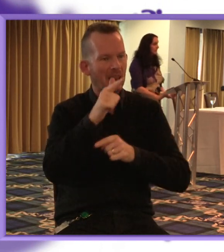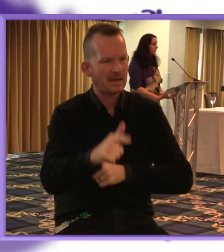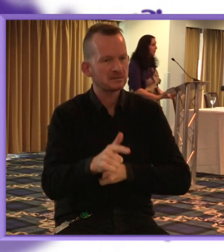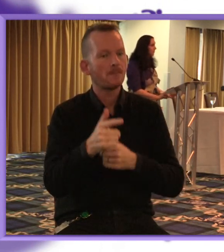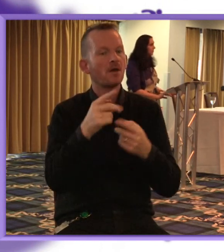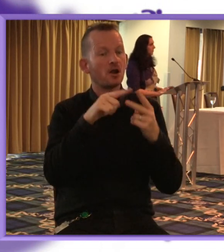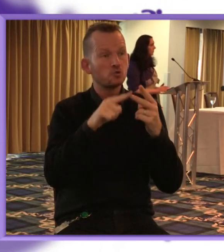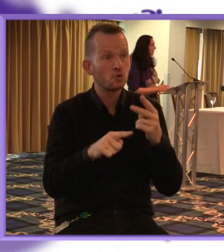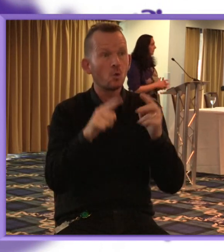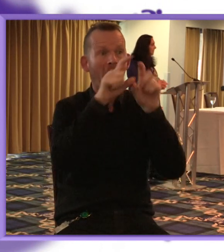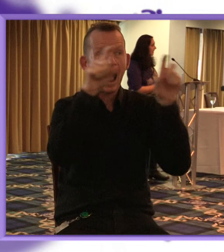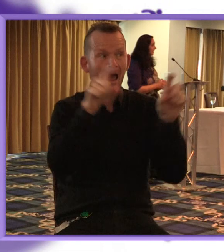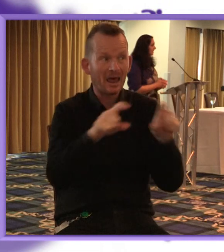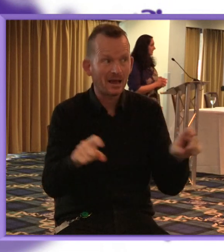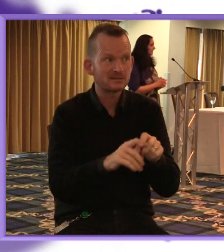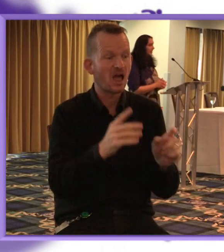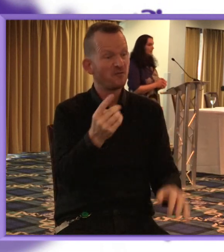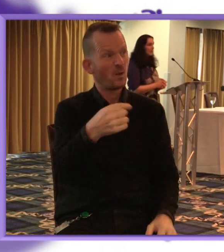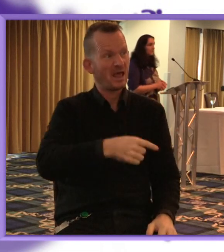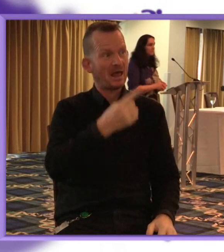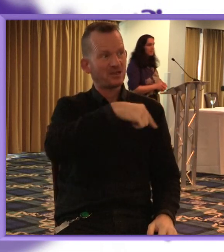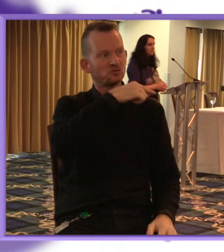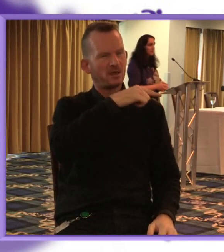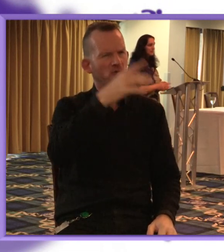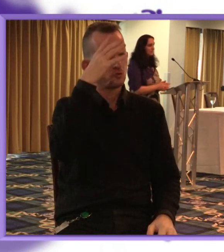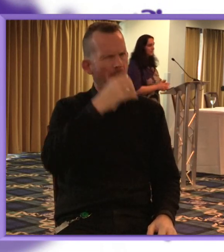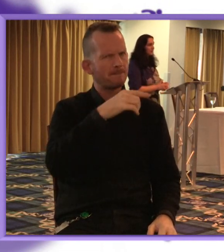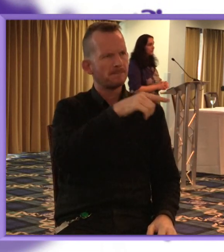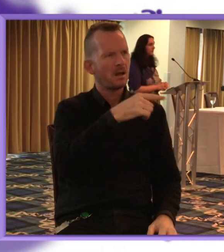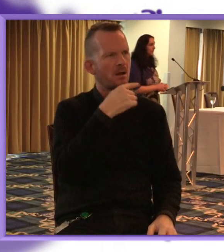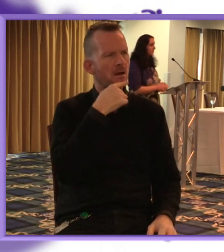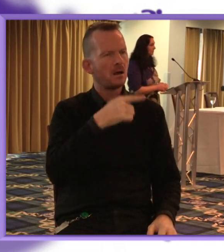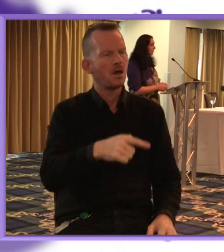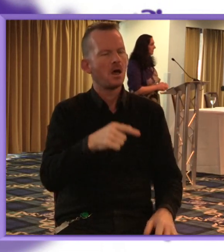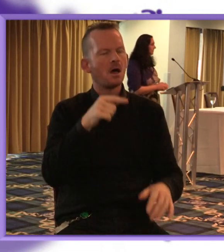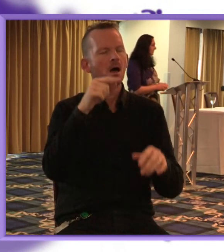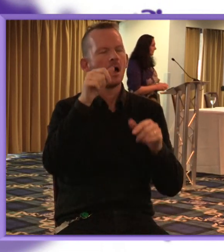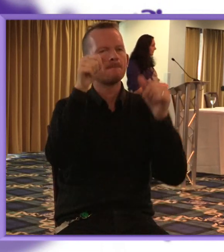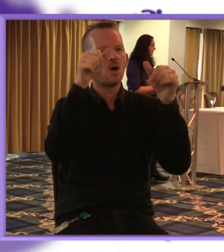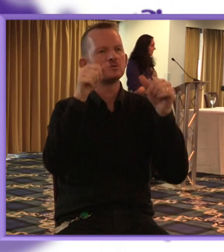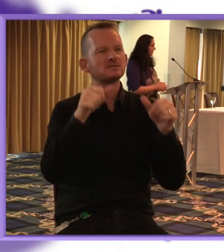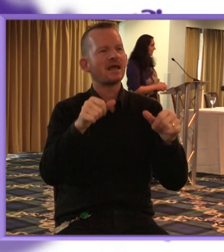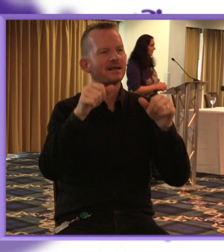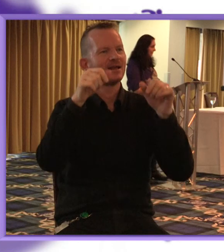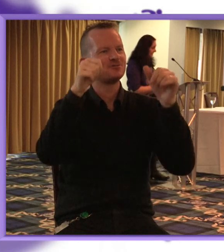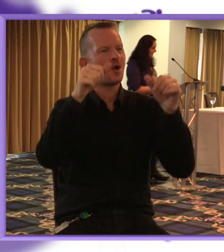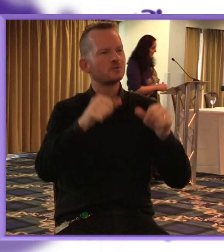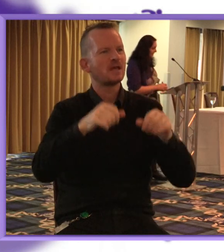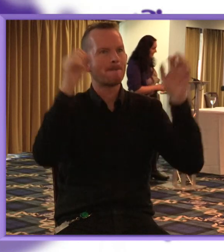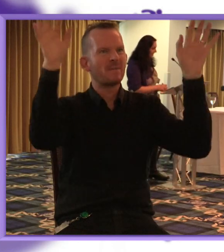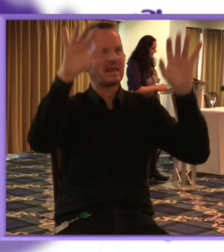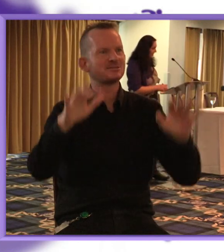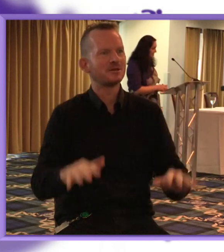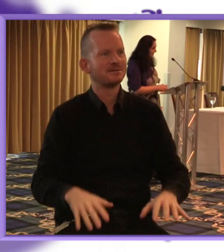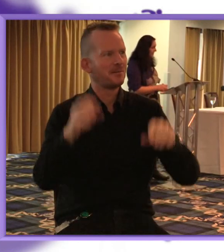highlights. For those of you who were here last year may remember the post-it note blizzard that we kind of engaged